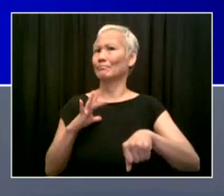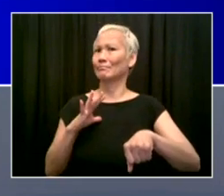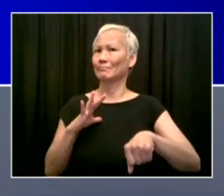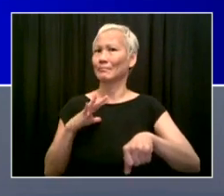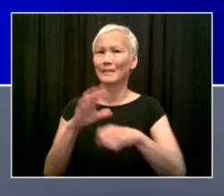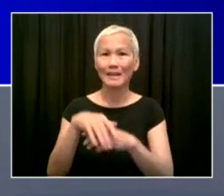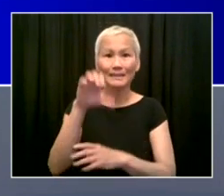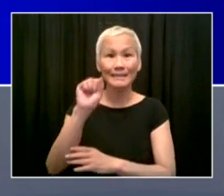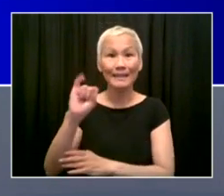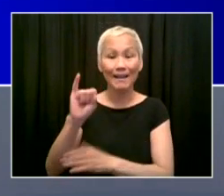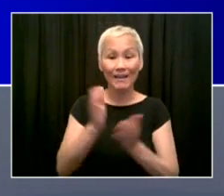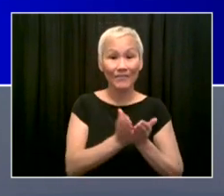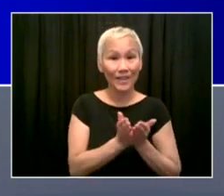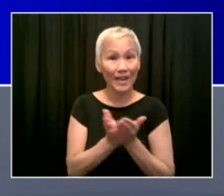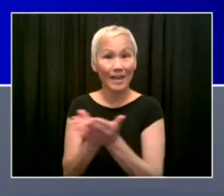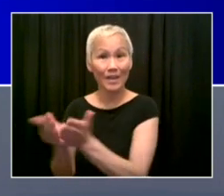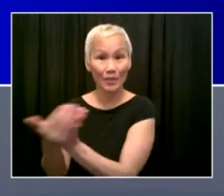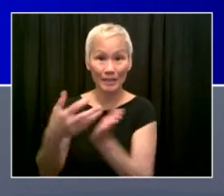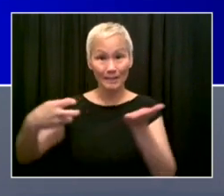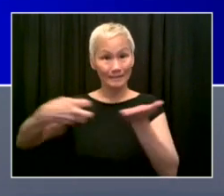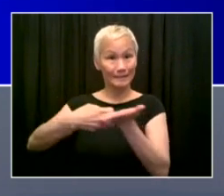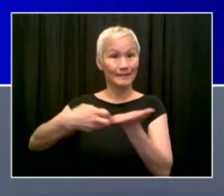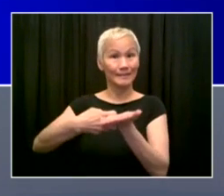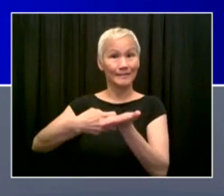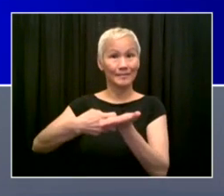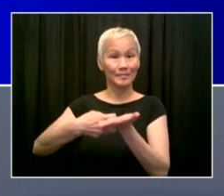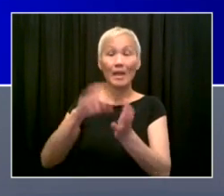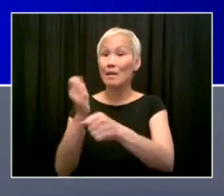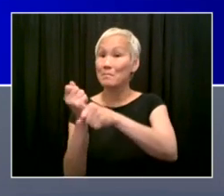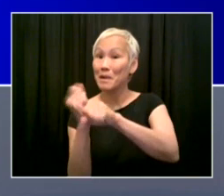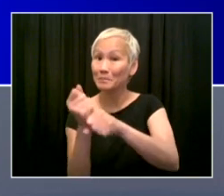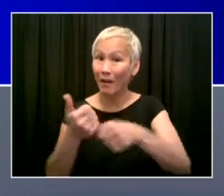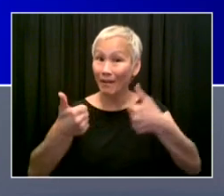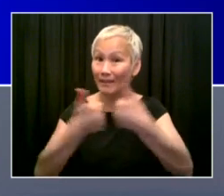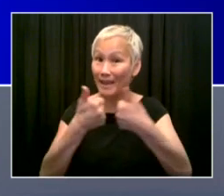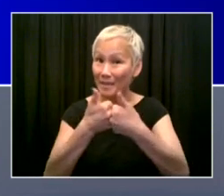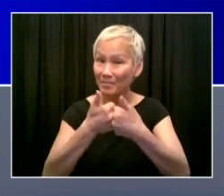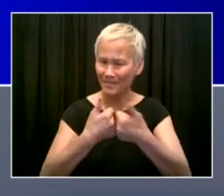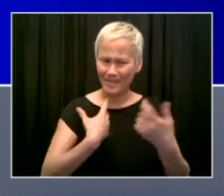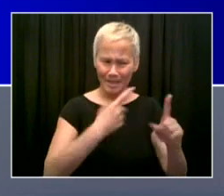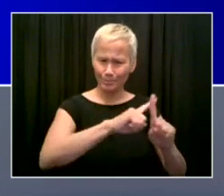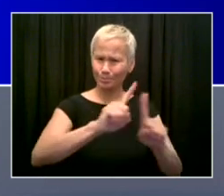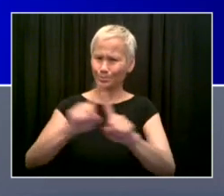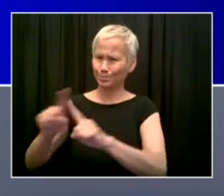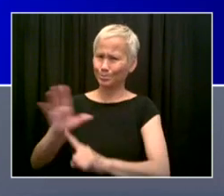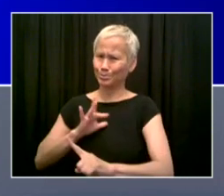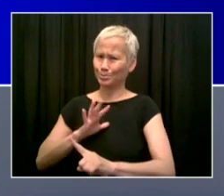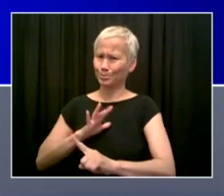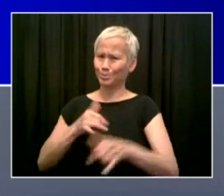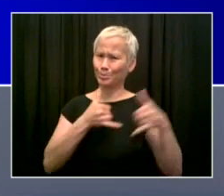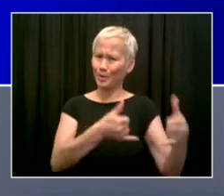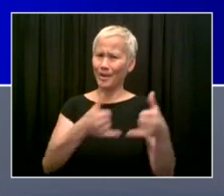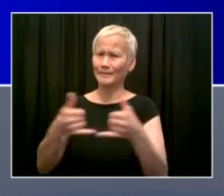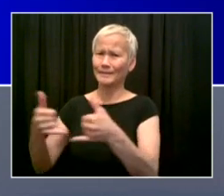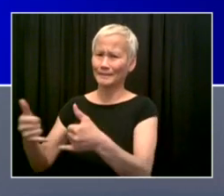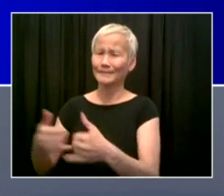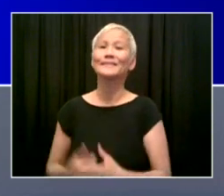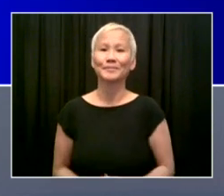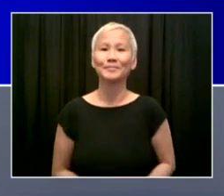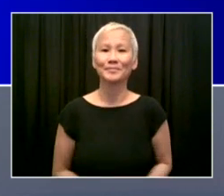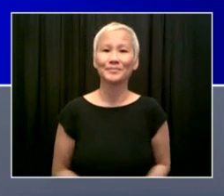then beyond that, the Referral Initiative that we've been doing with grassroots organizations, with community organizations, houses of